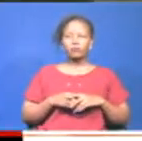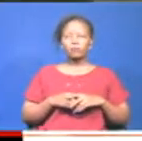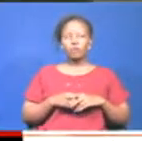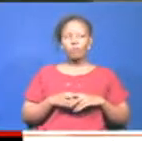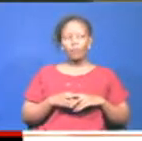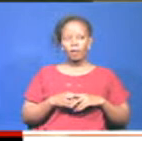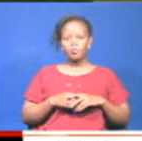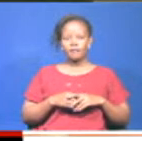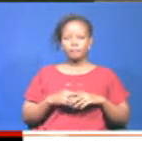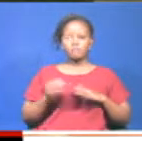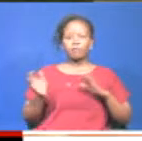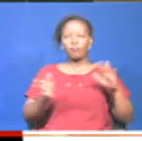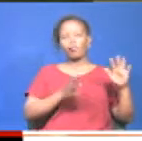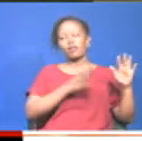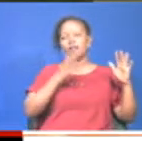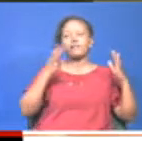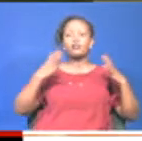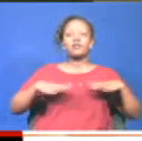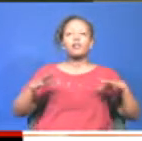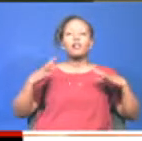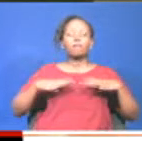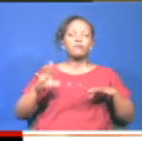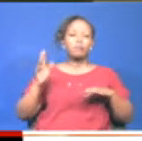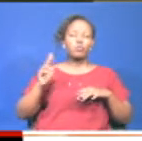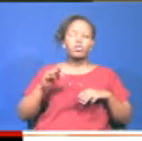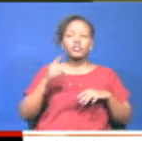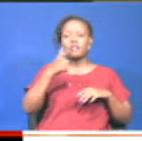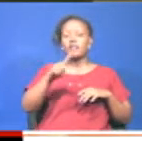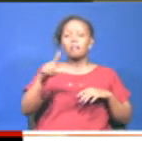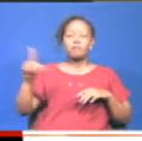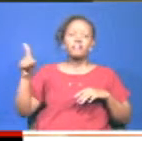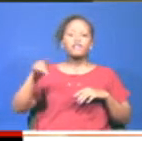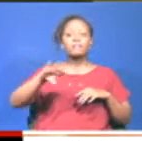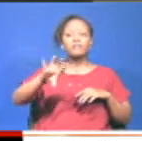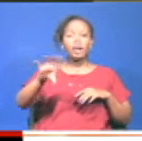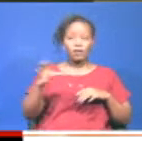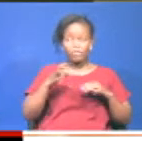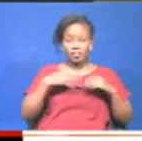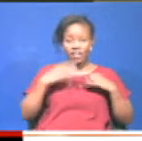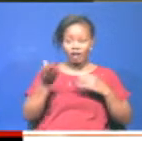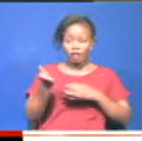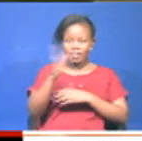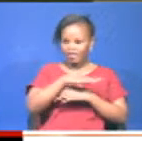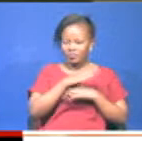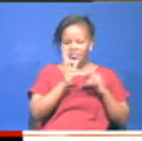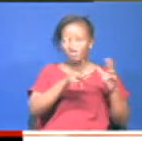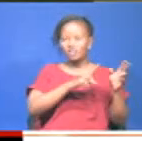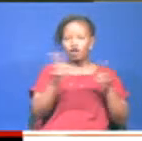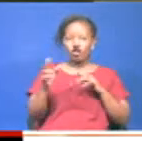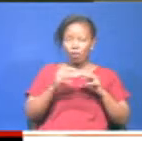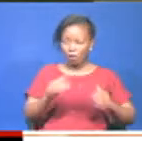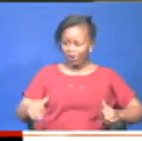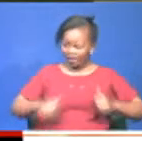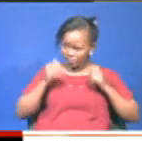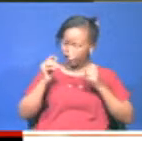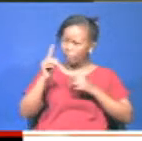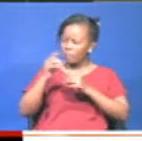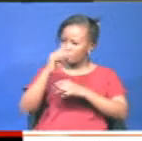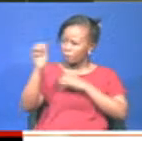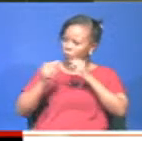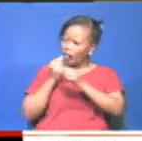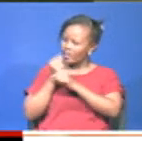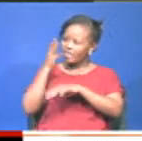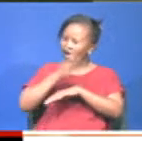Residents of Kisi Ndogo in Olmoran, Laikipia County, have resumed their normal lives a year after their houses were torched by